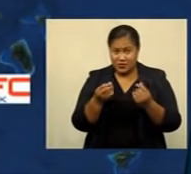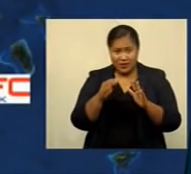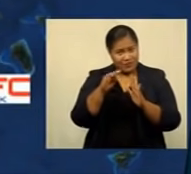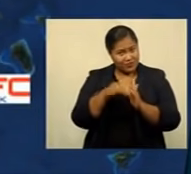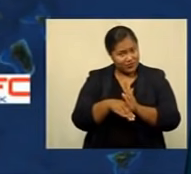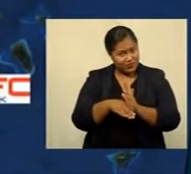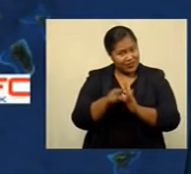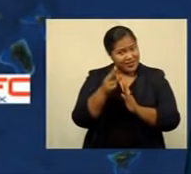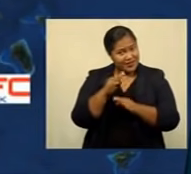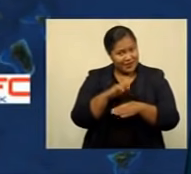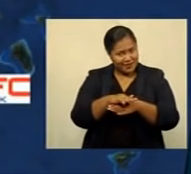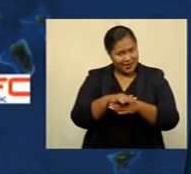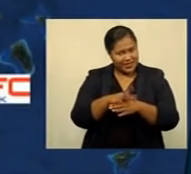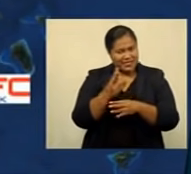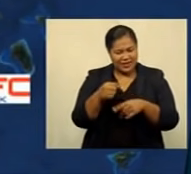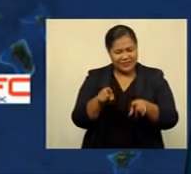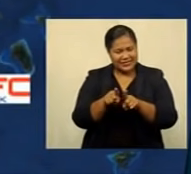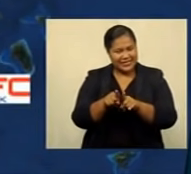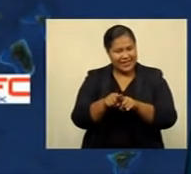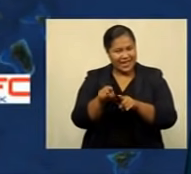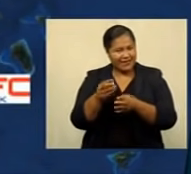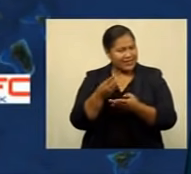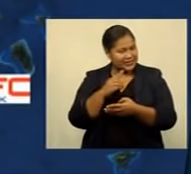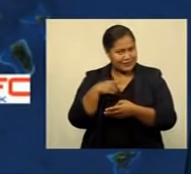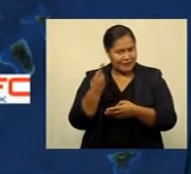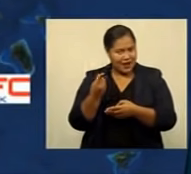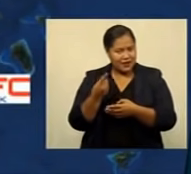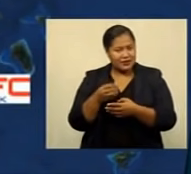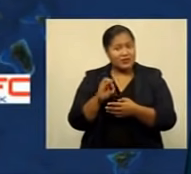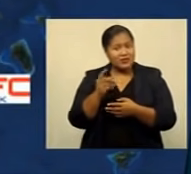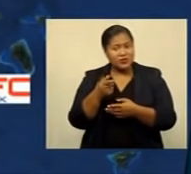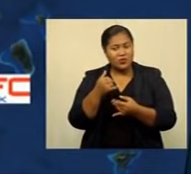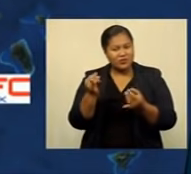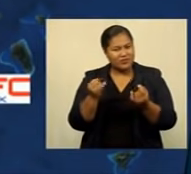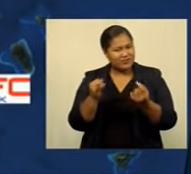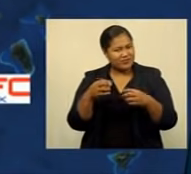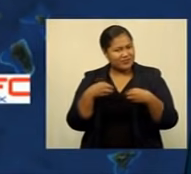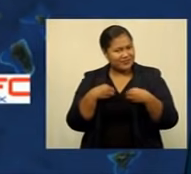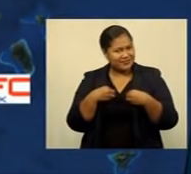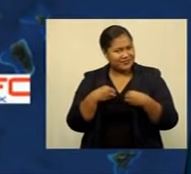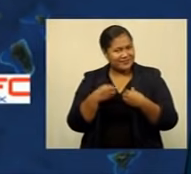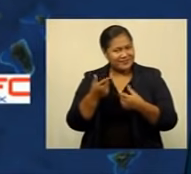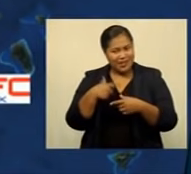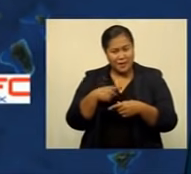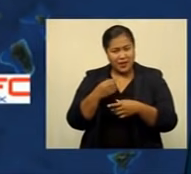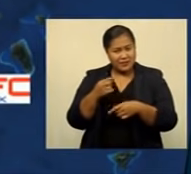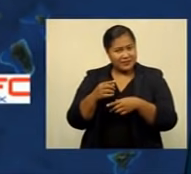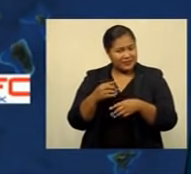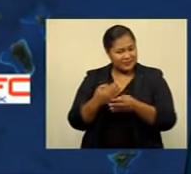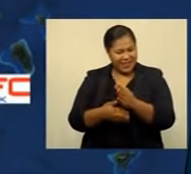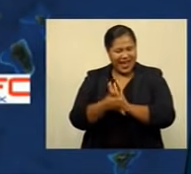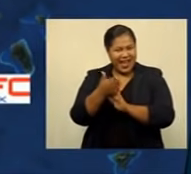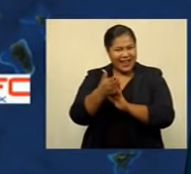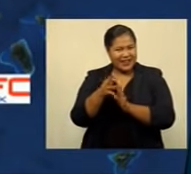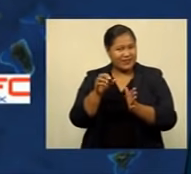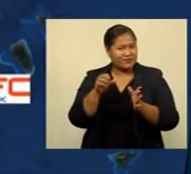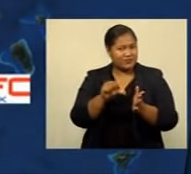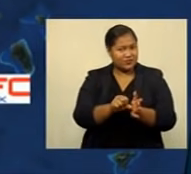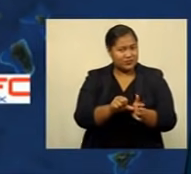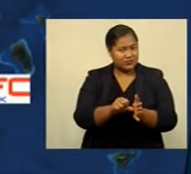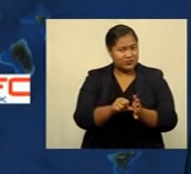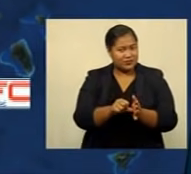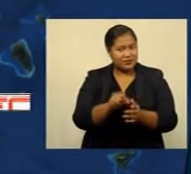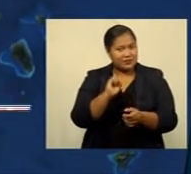peak, riding on the safe haven demands. Investors remained anxious about the highly contagious Delta variant of the coronavirus